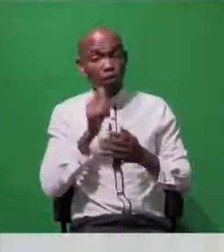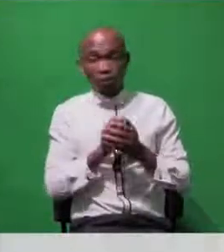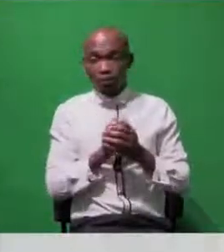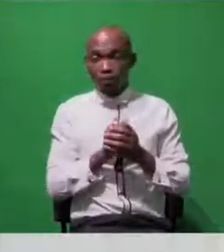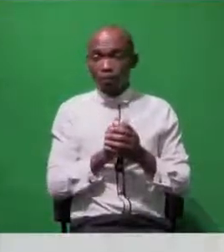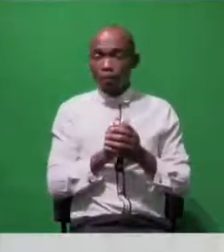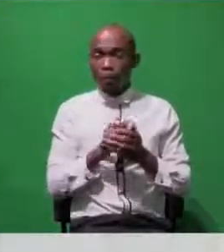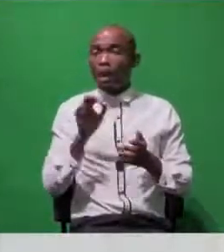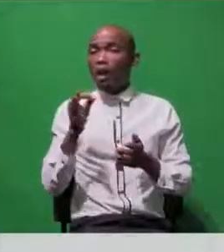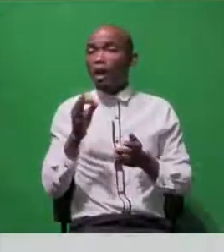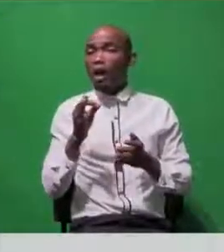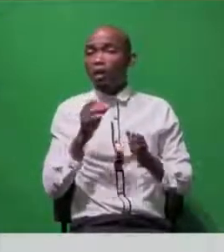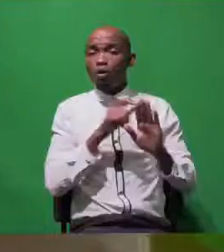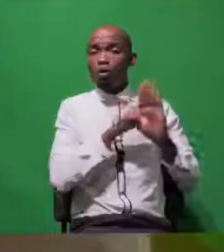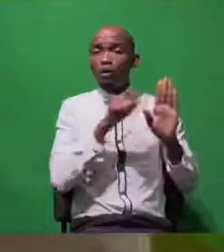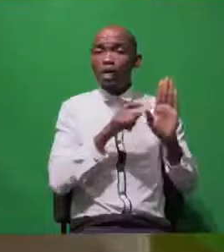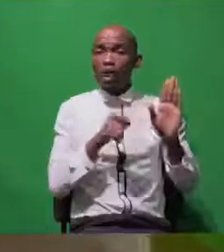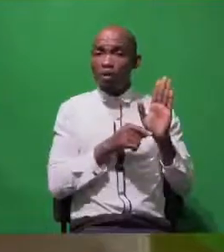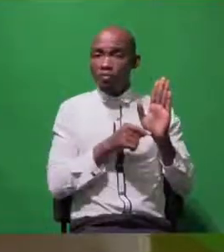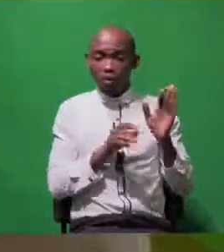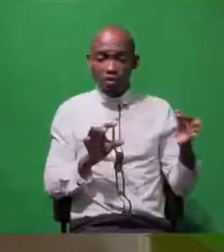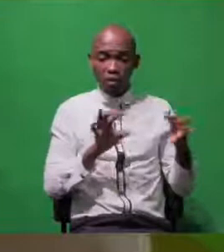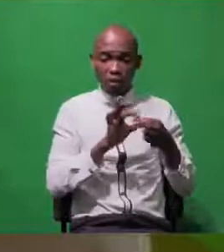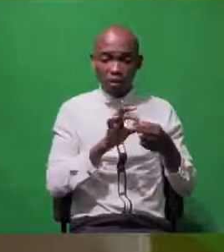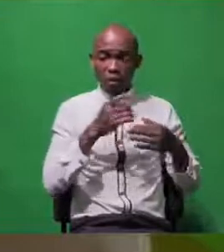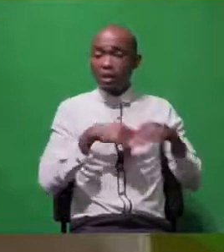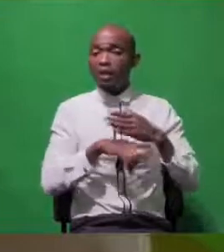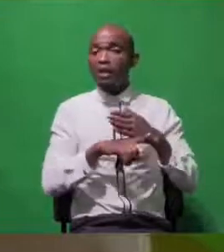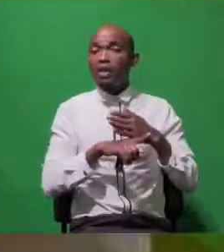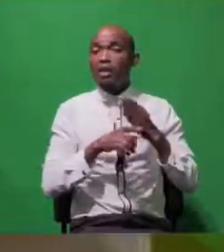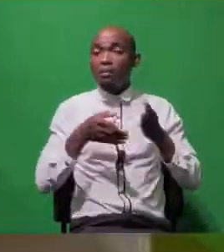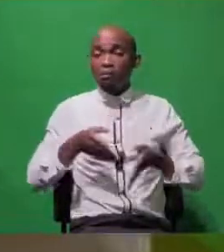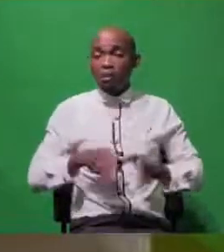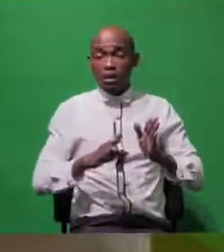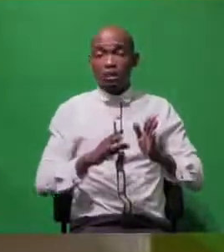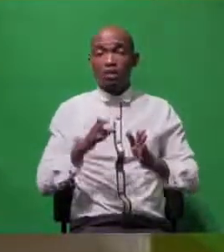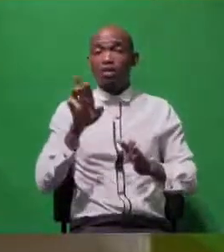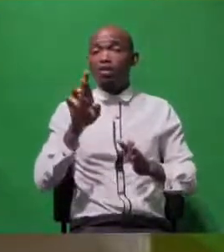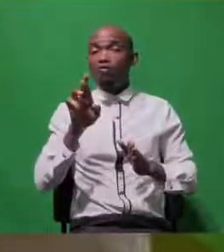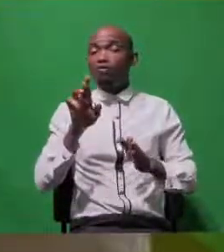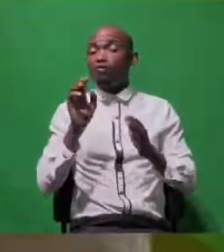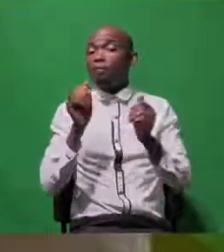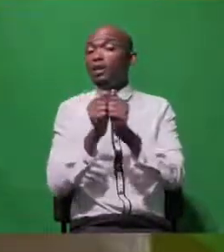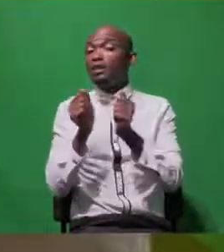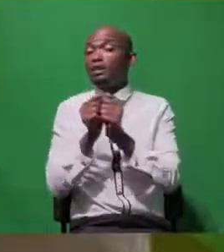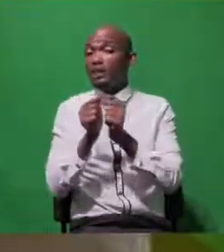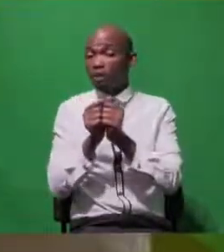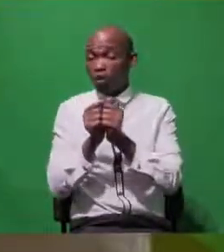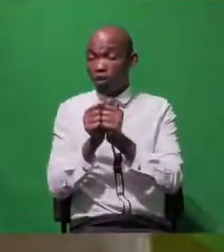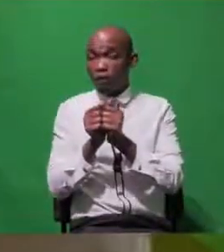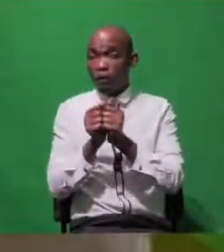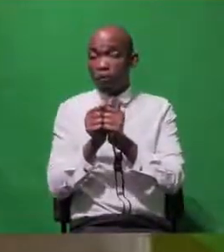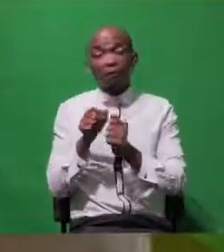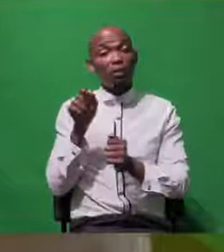How could Africans engage in production of raw materials which were very,